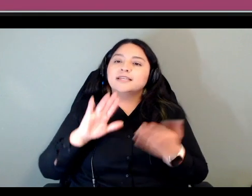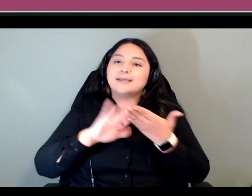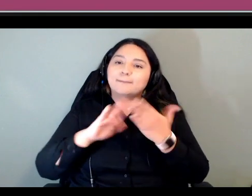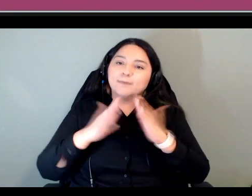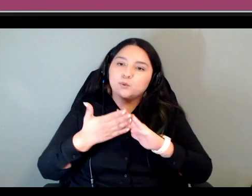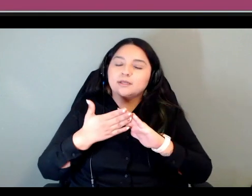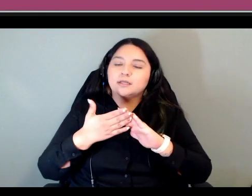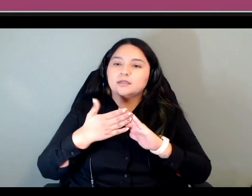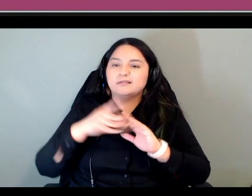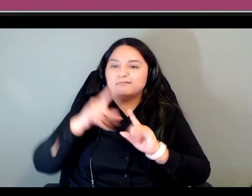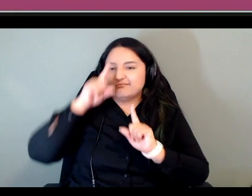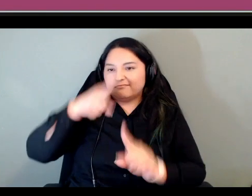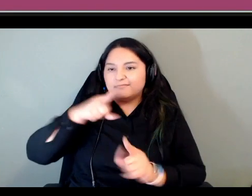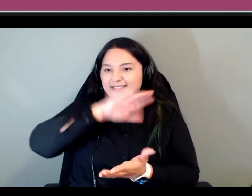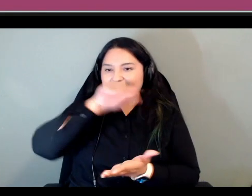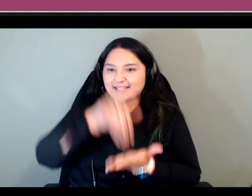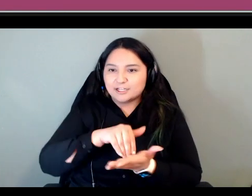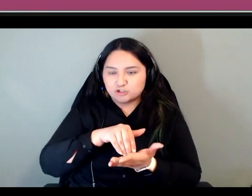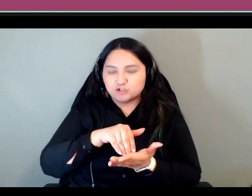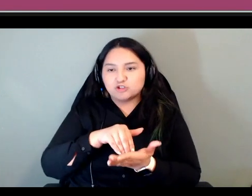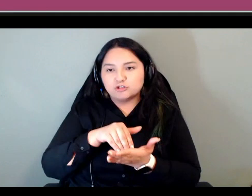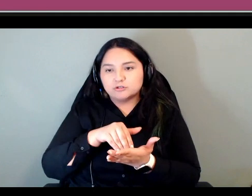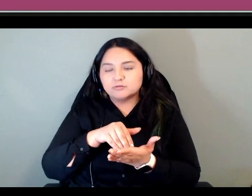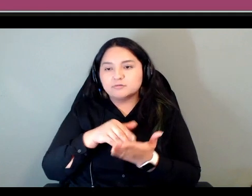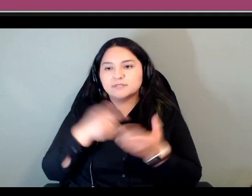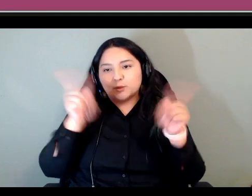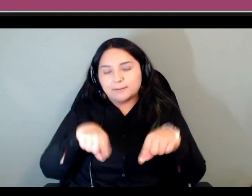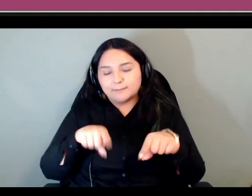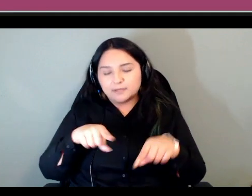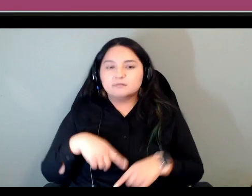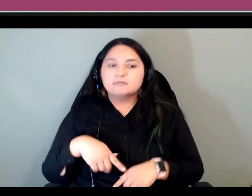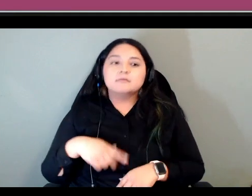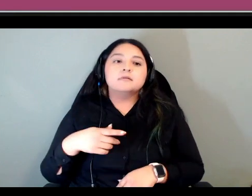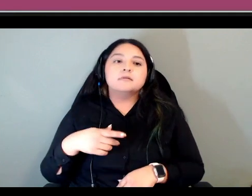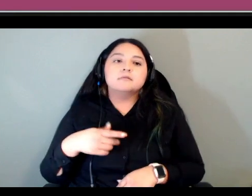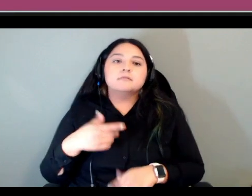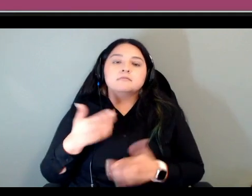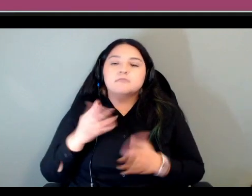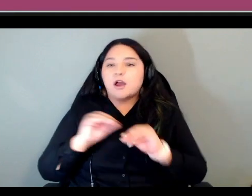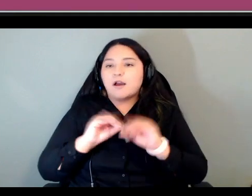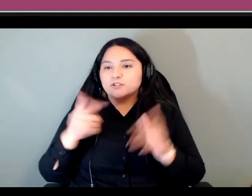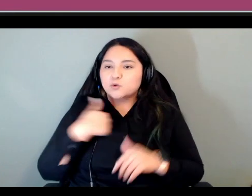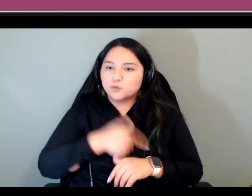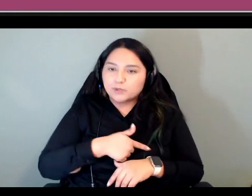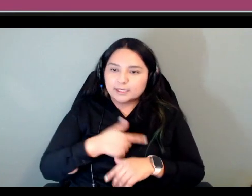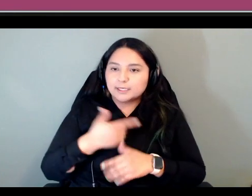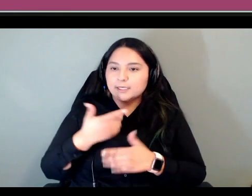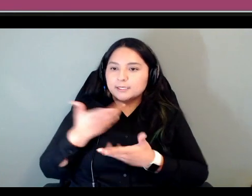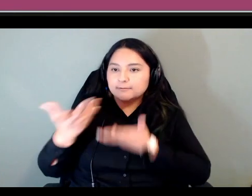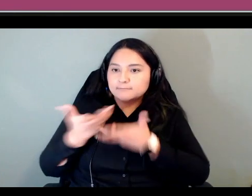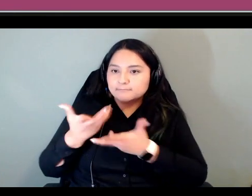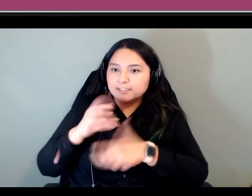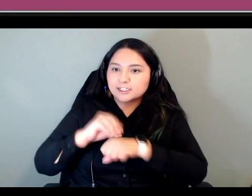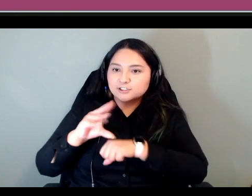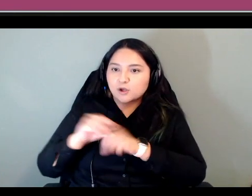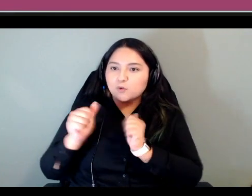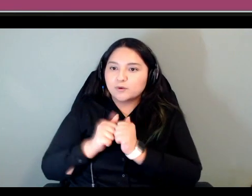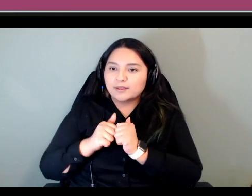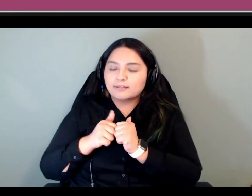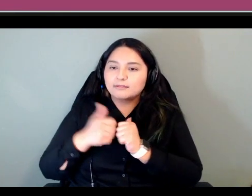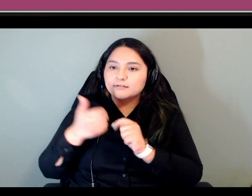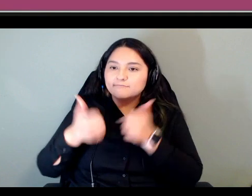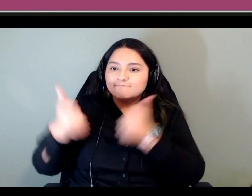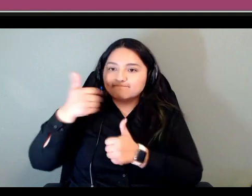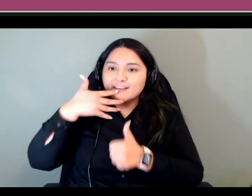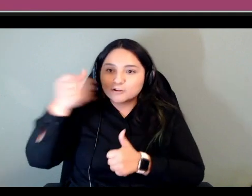that was, a real consideration there, and obviously also consulting with elders and, what their thoughts were